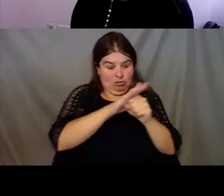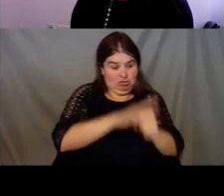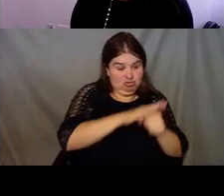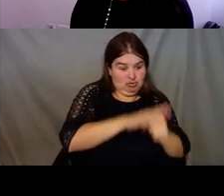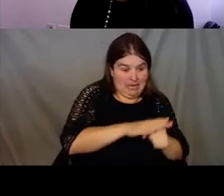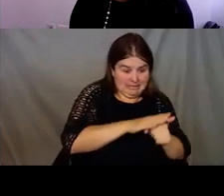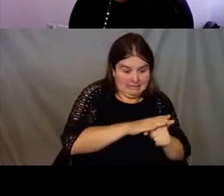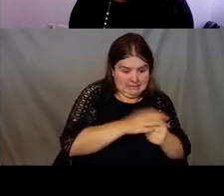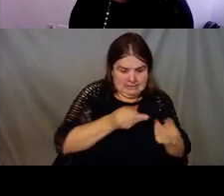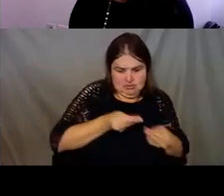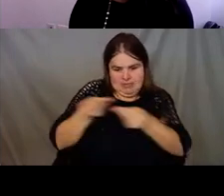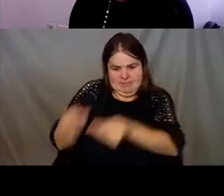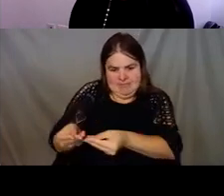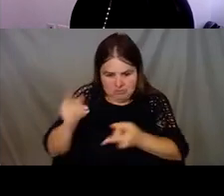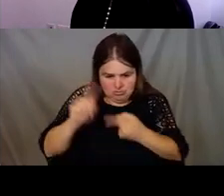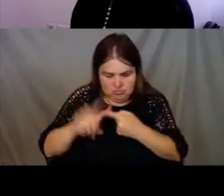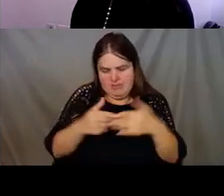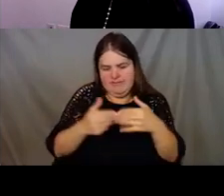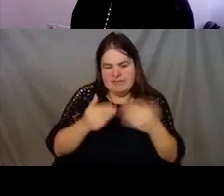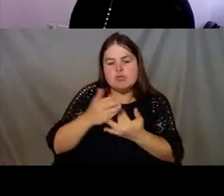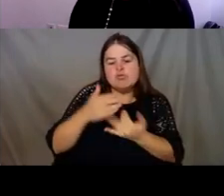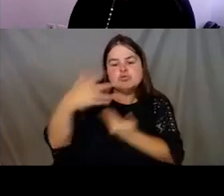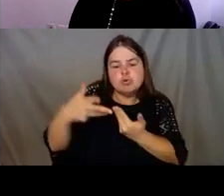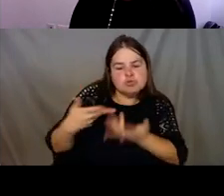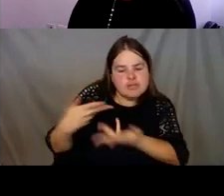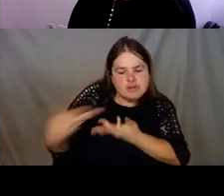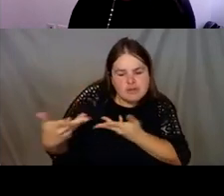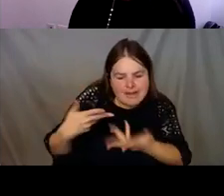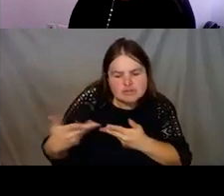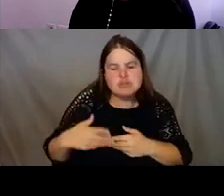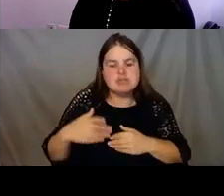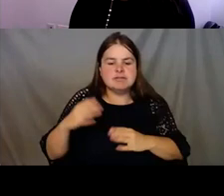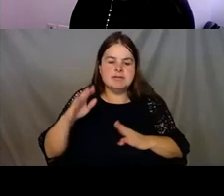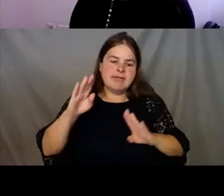transmitted via social interactions, more specifically biobehavioral